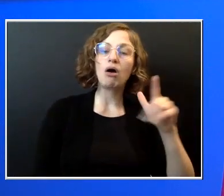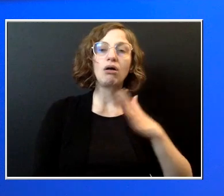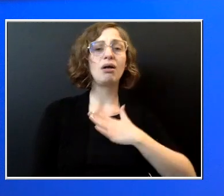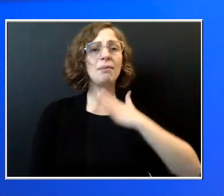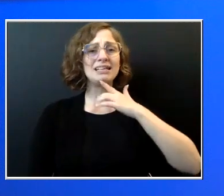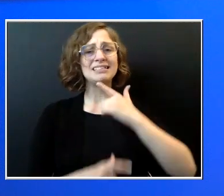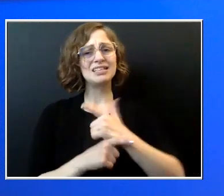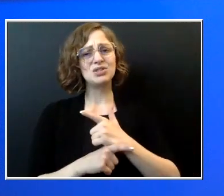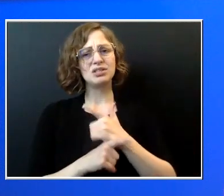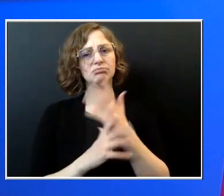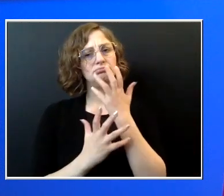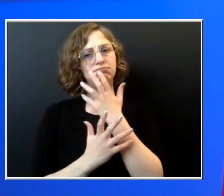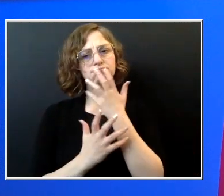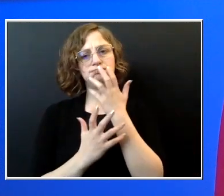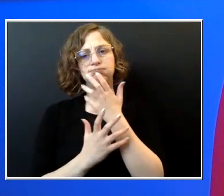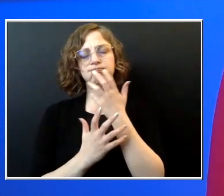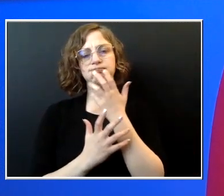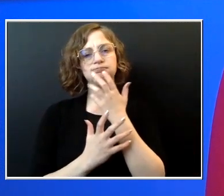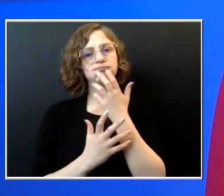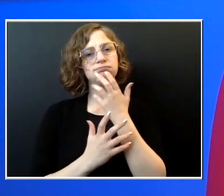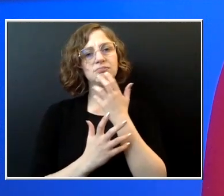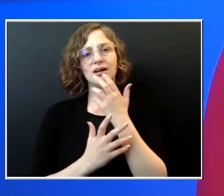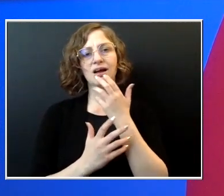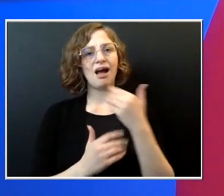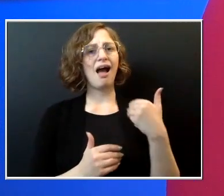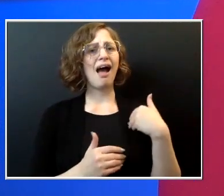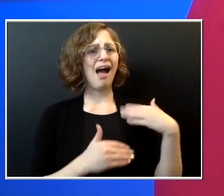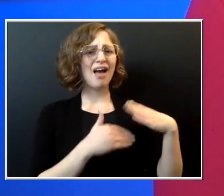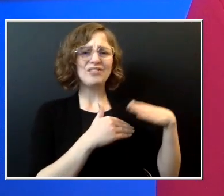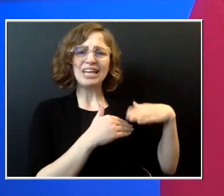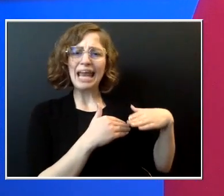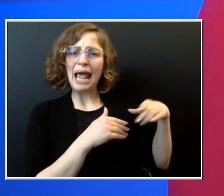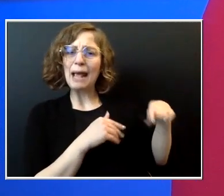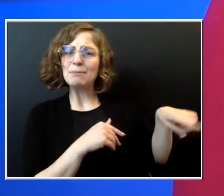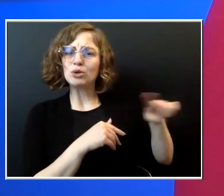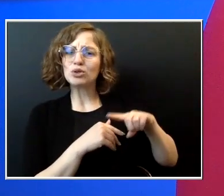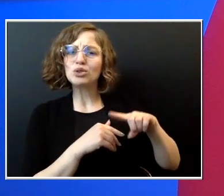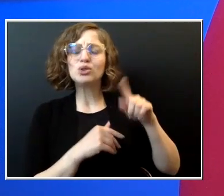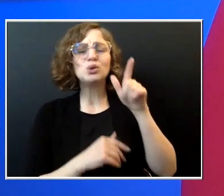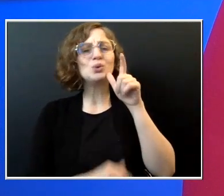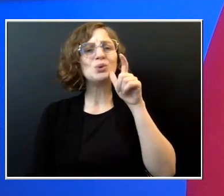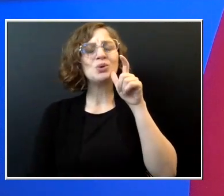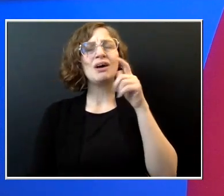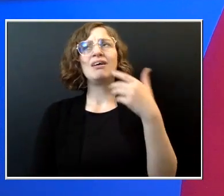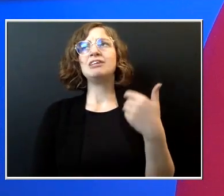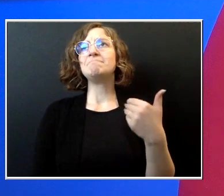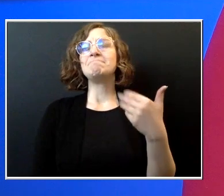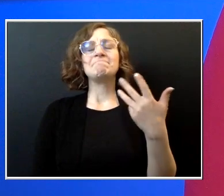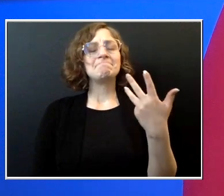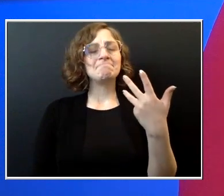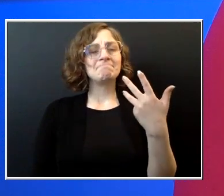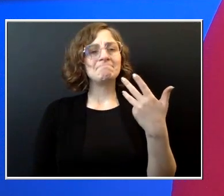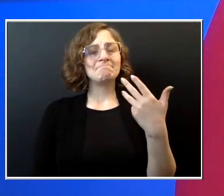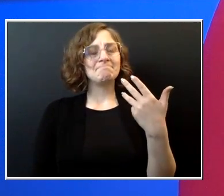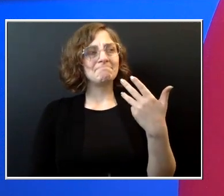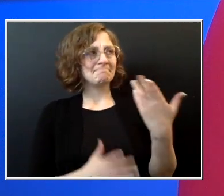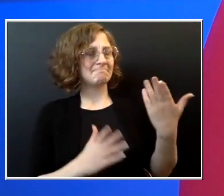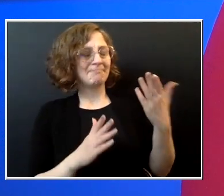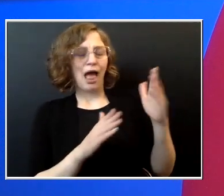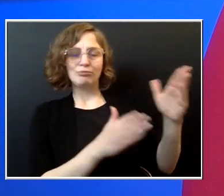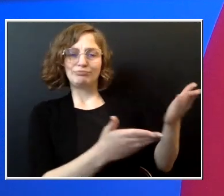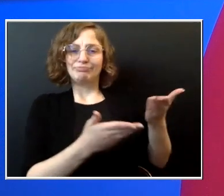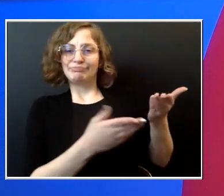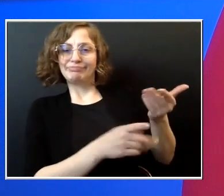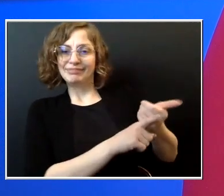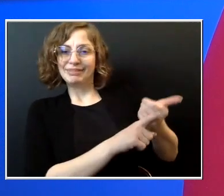so without this, I've got neighbors, who have made themselves available, but it's a whole network of